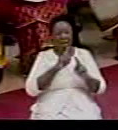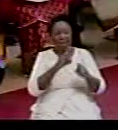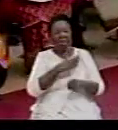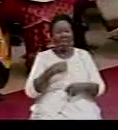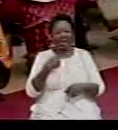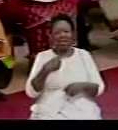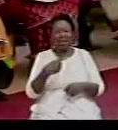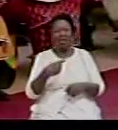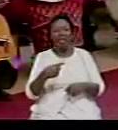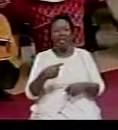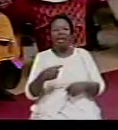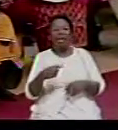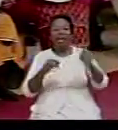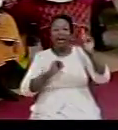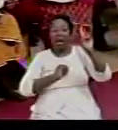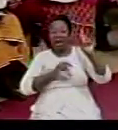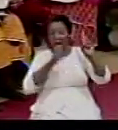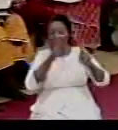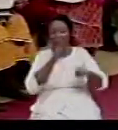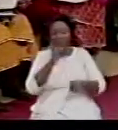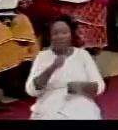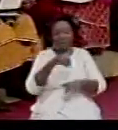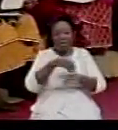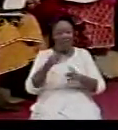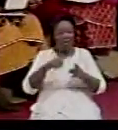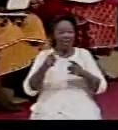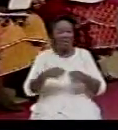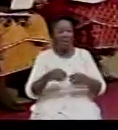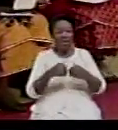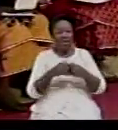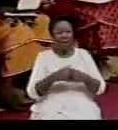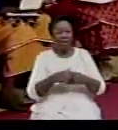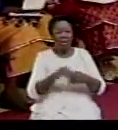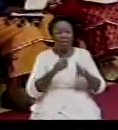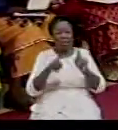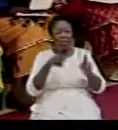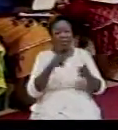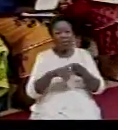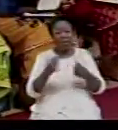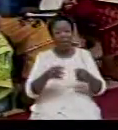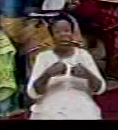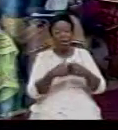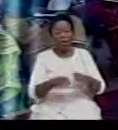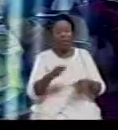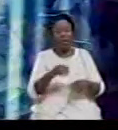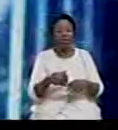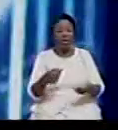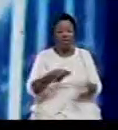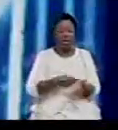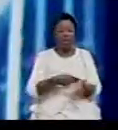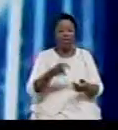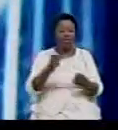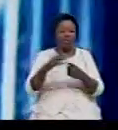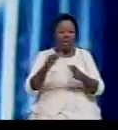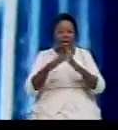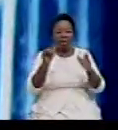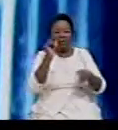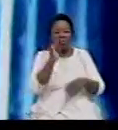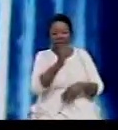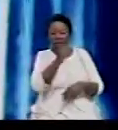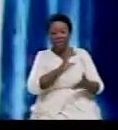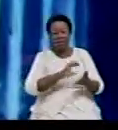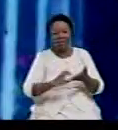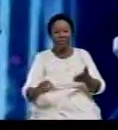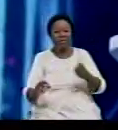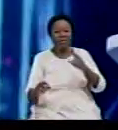lost sheep of the house of Israel. Ah, is that so? Look at verse 25. In verse